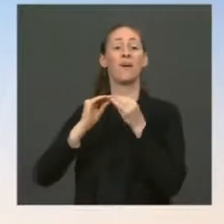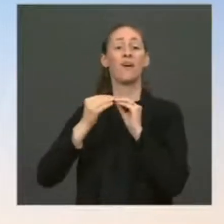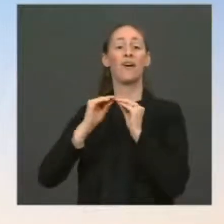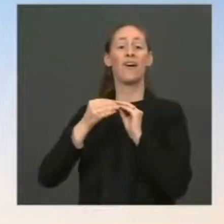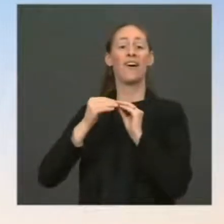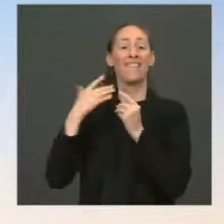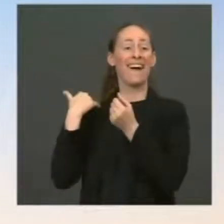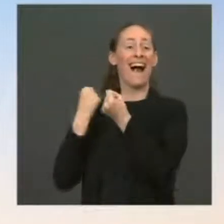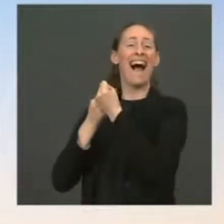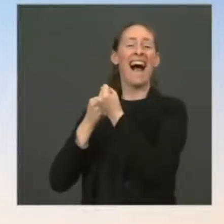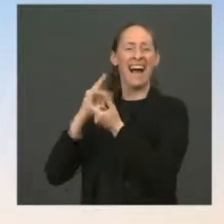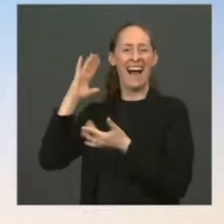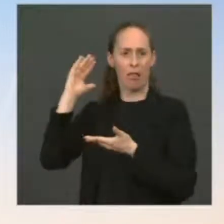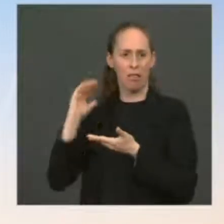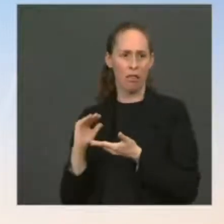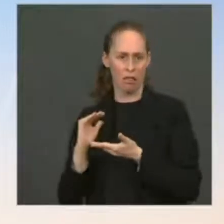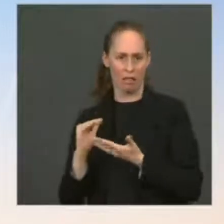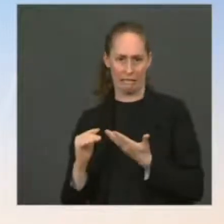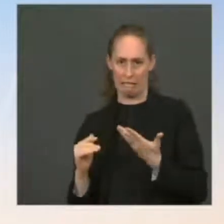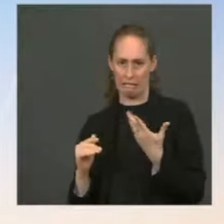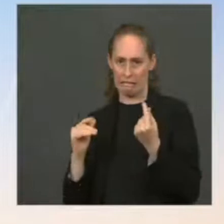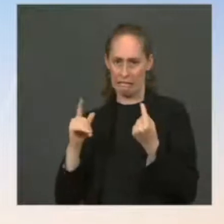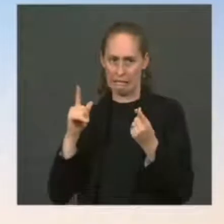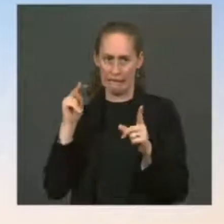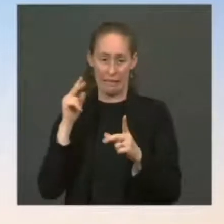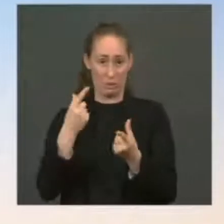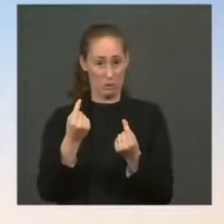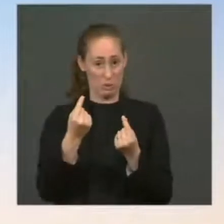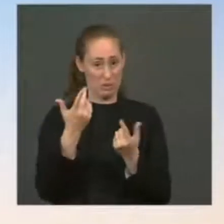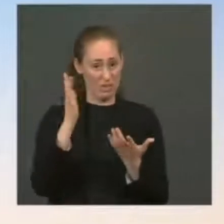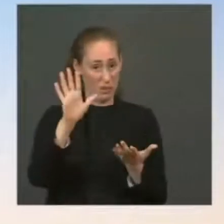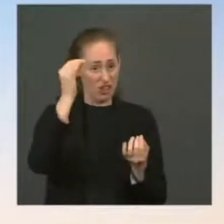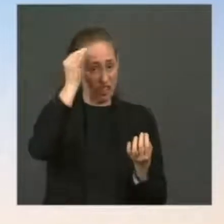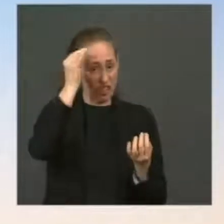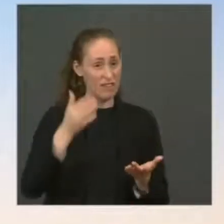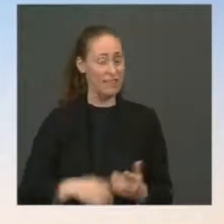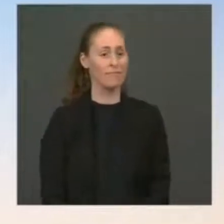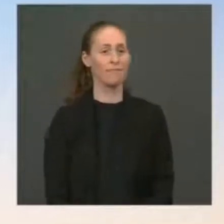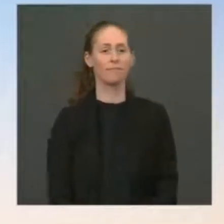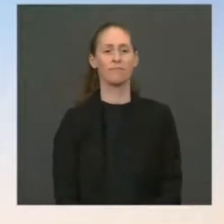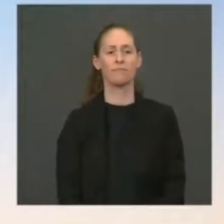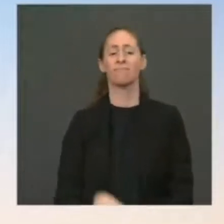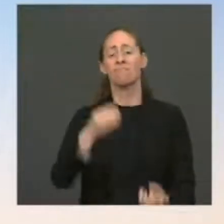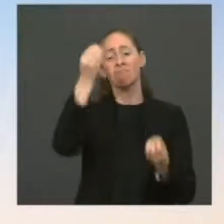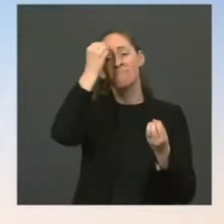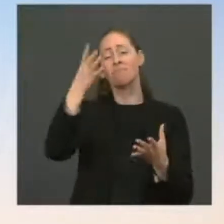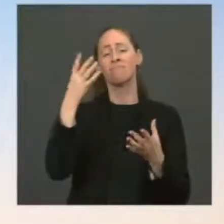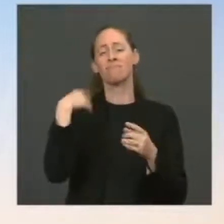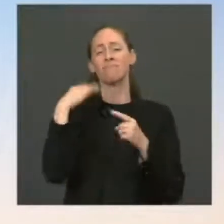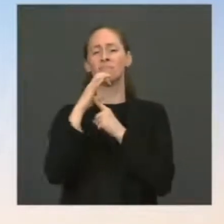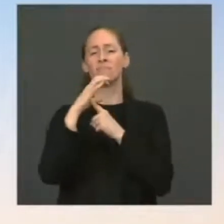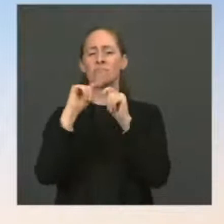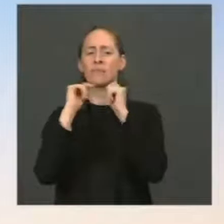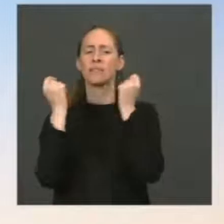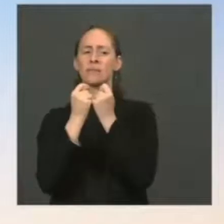facing the White House right now? Well, he, one, has an incredible team that's working on all of these issues at one time.